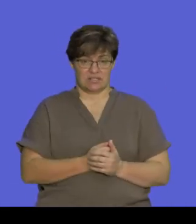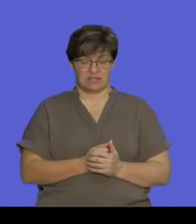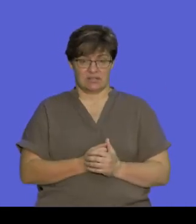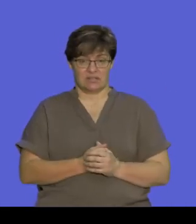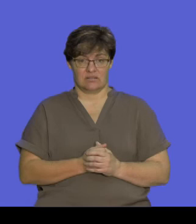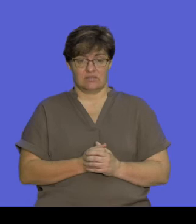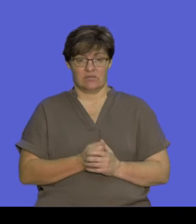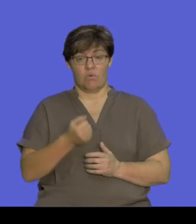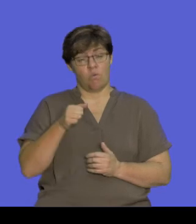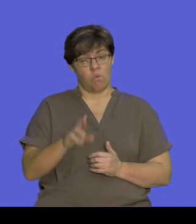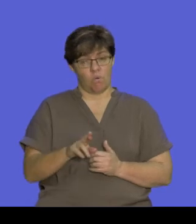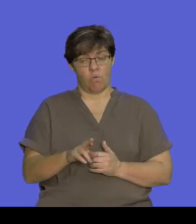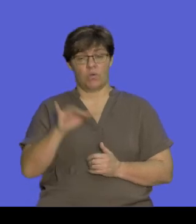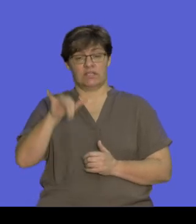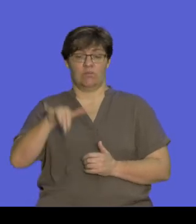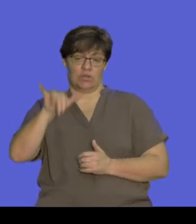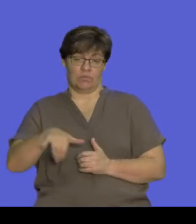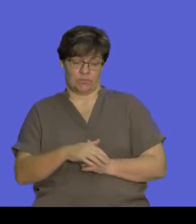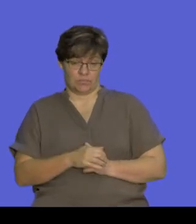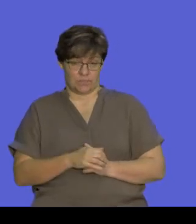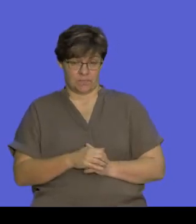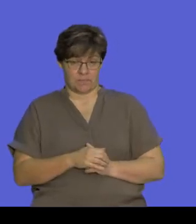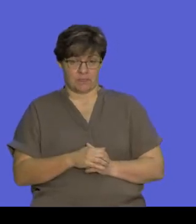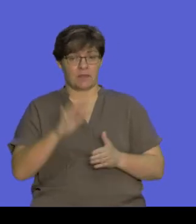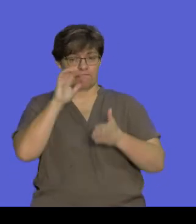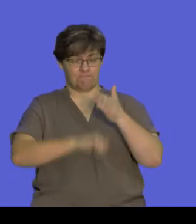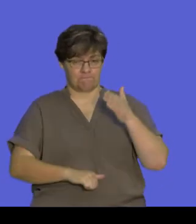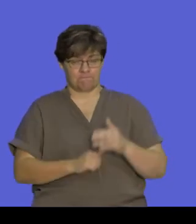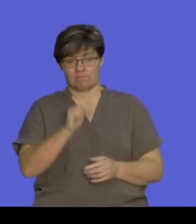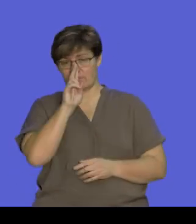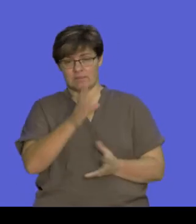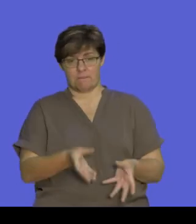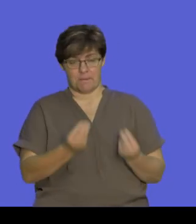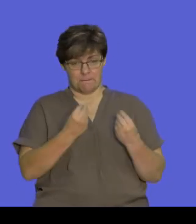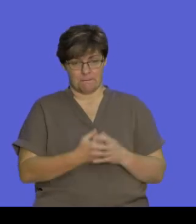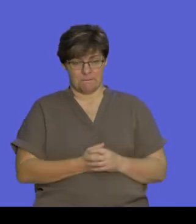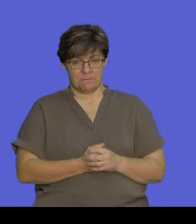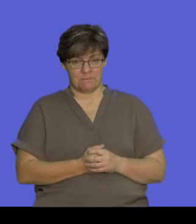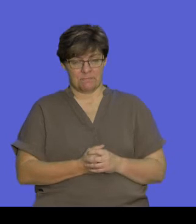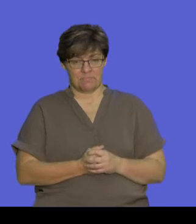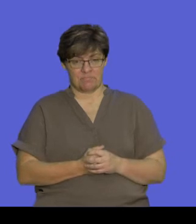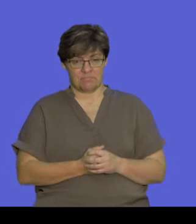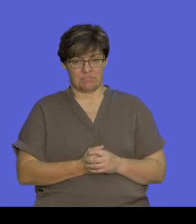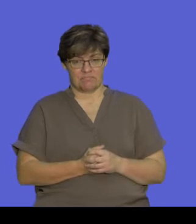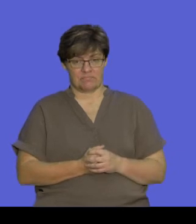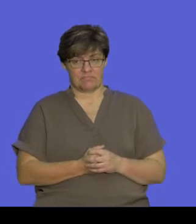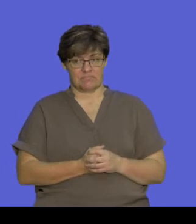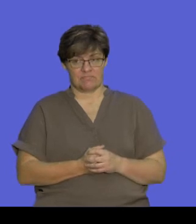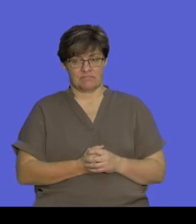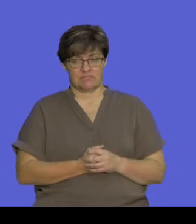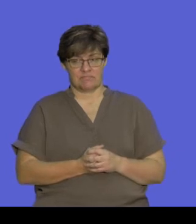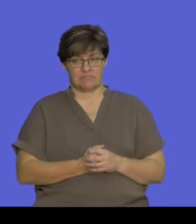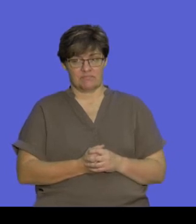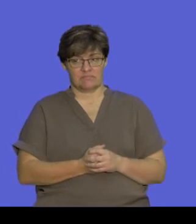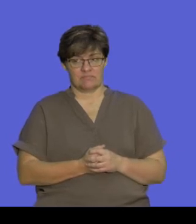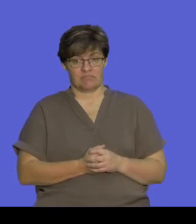or yellow-yellow. So we're going to subtract and we're going to see what we're going to get. So here we go. Hope that we've got